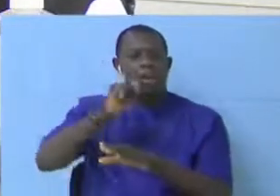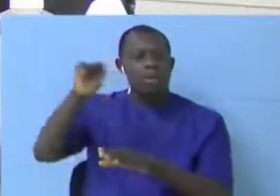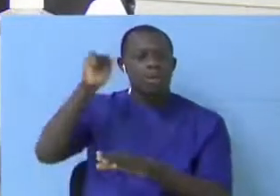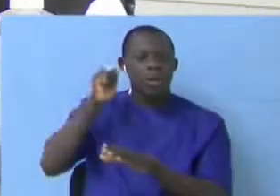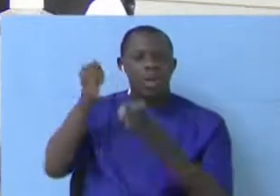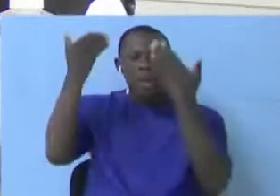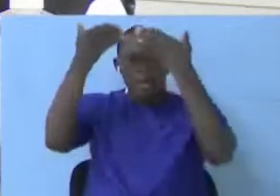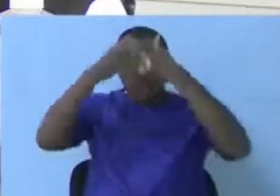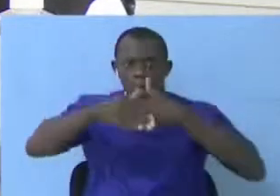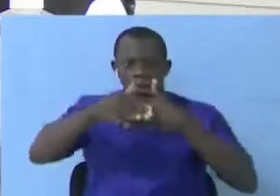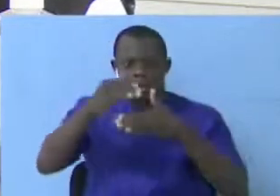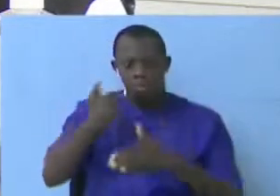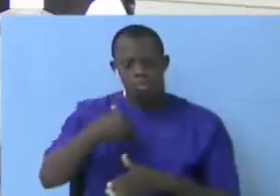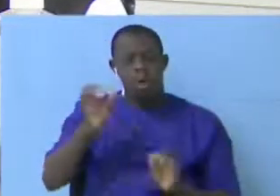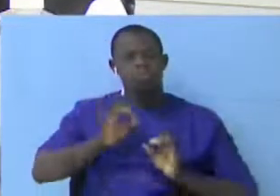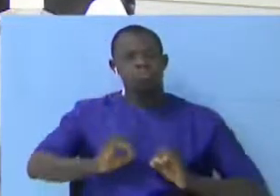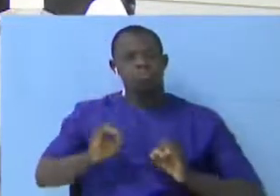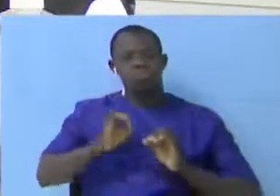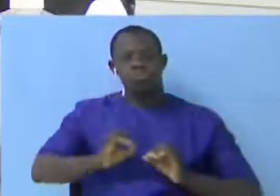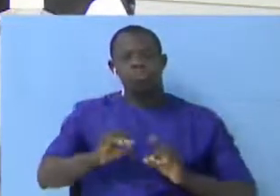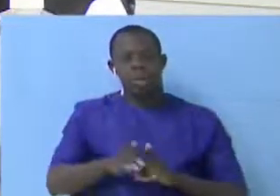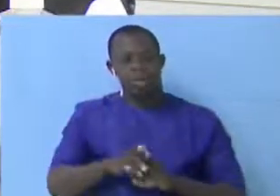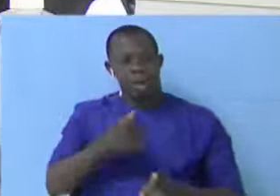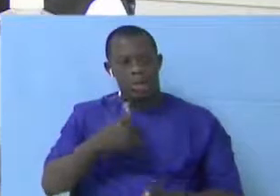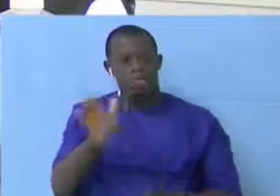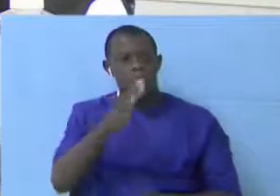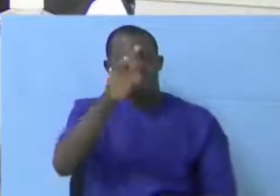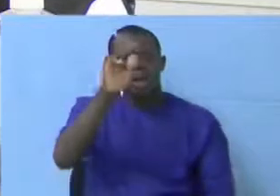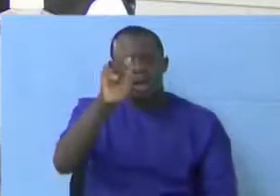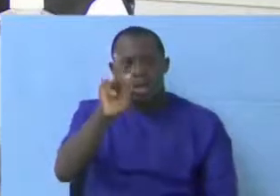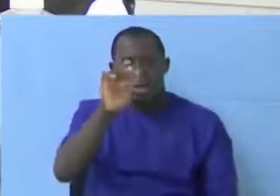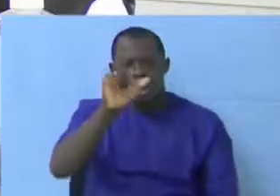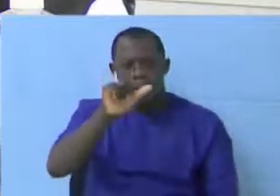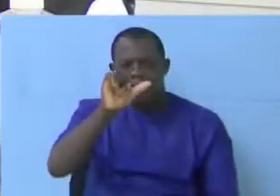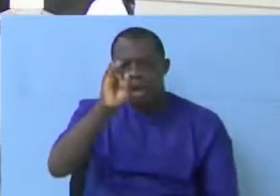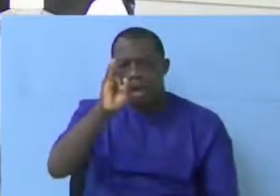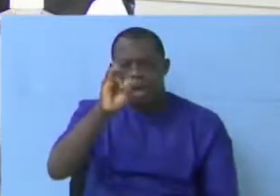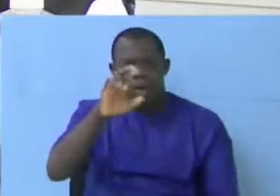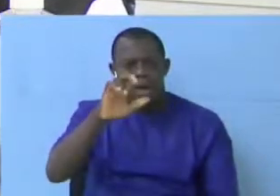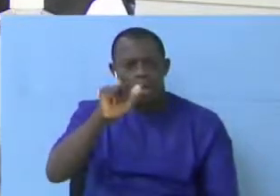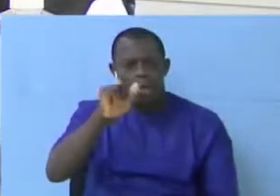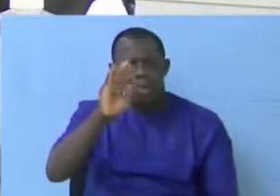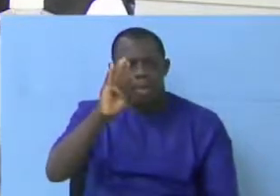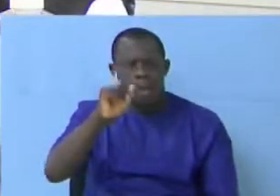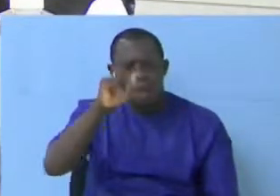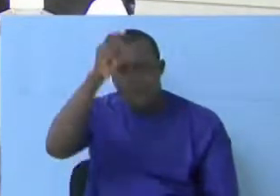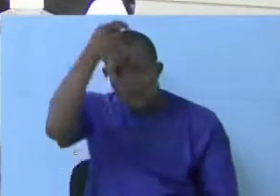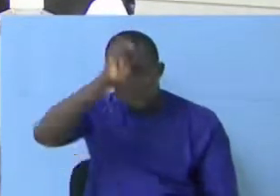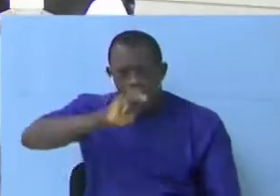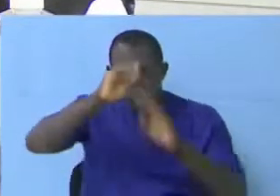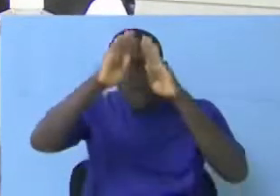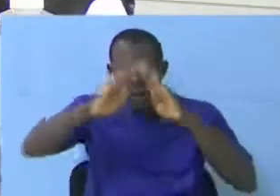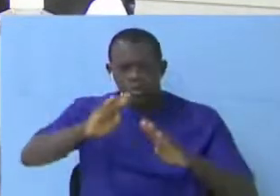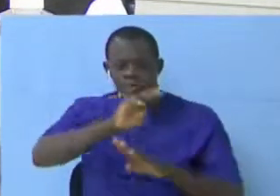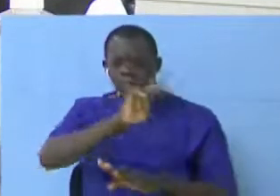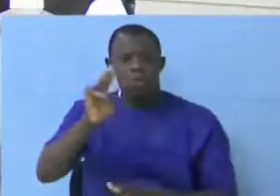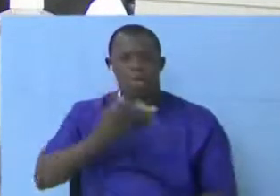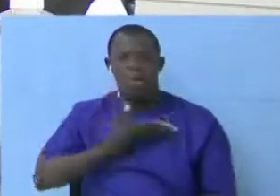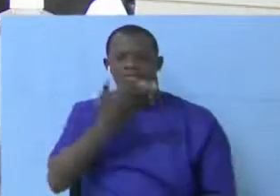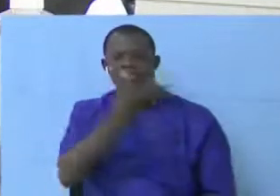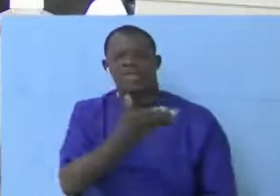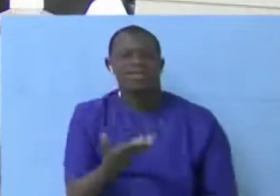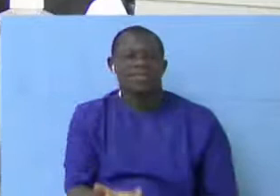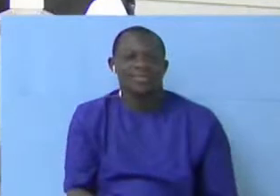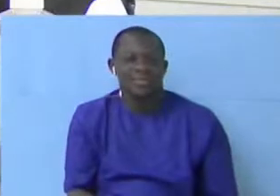were not there. I went to Kairaba police station. They were not there. They